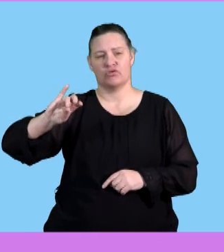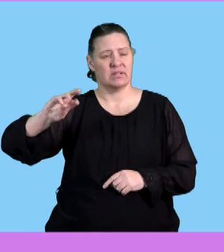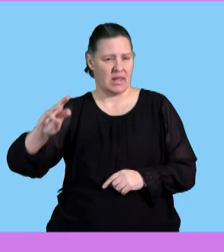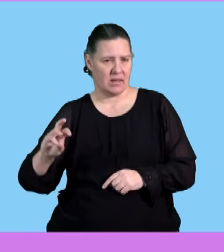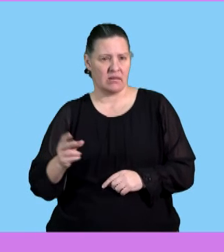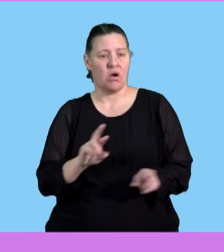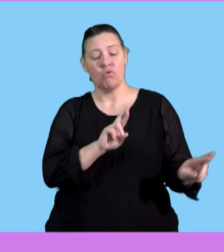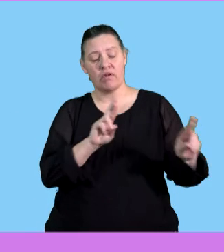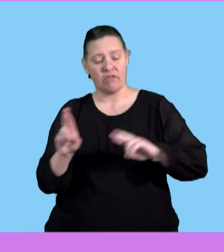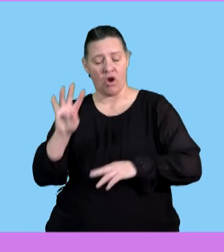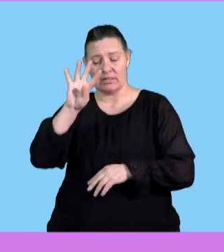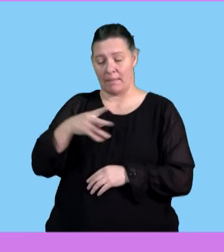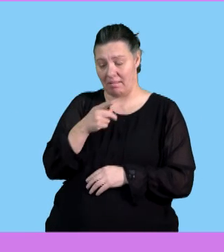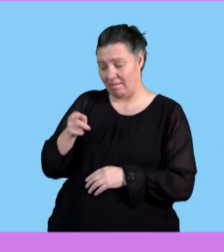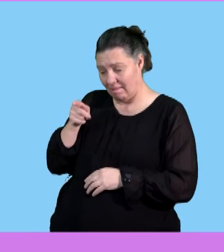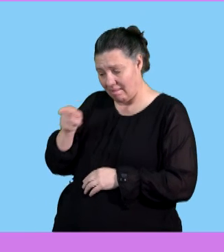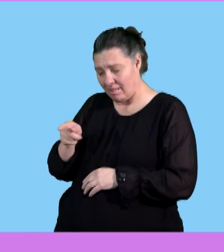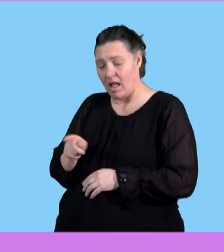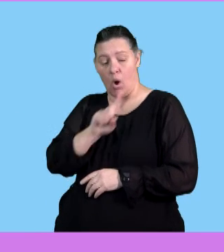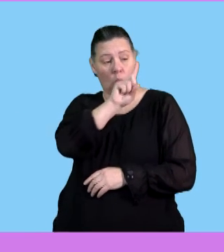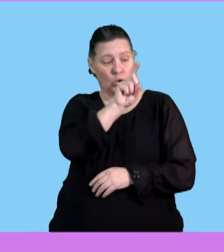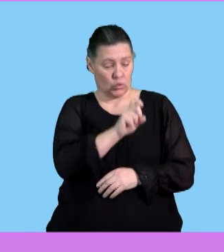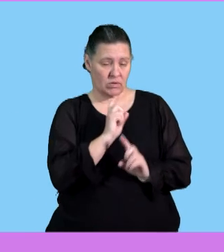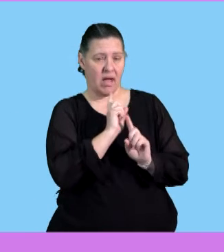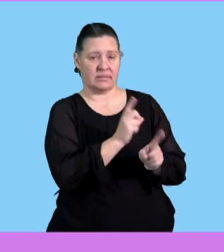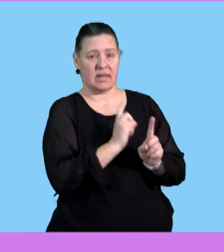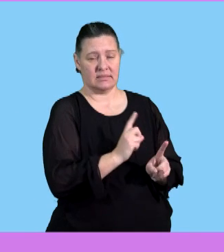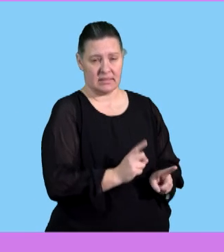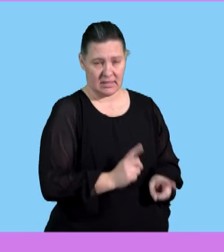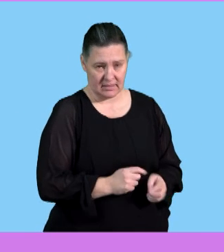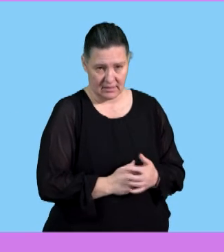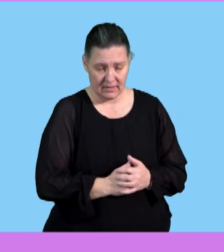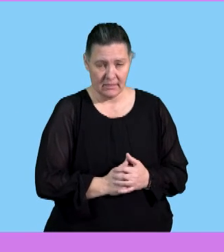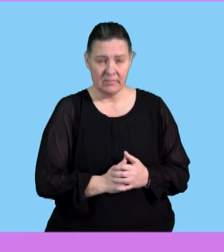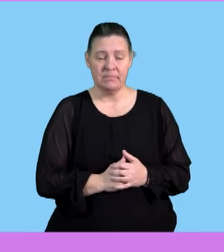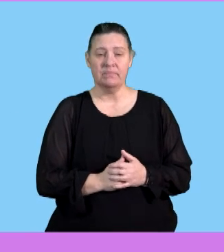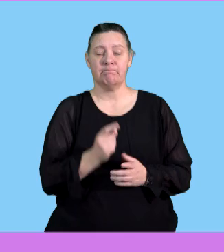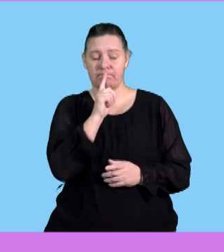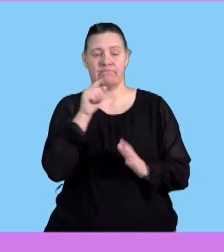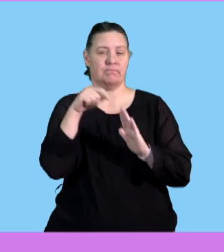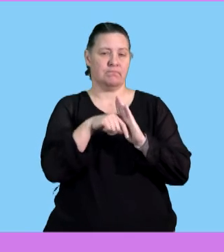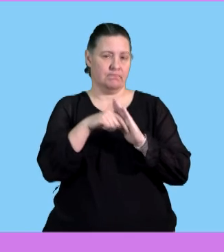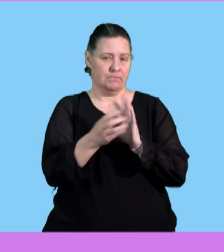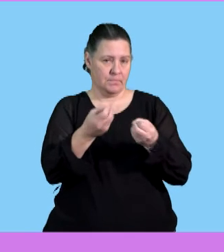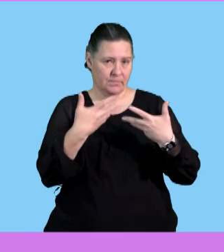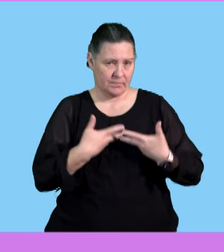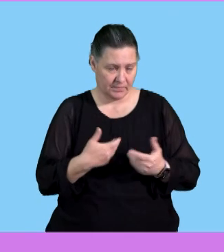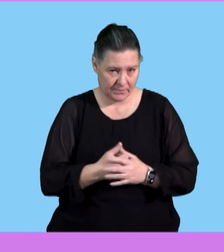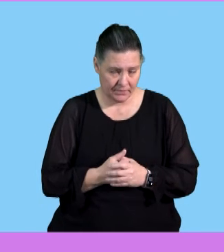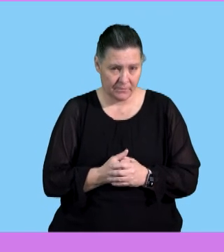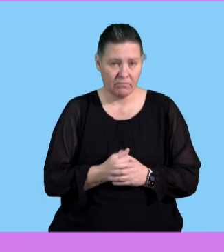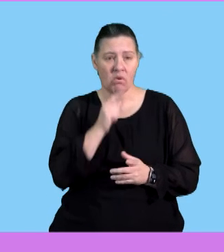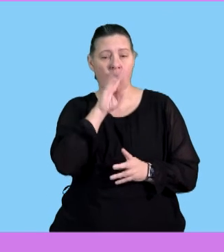daily basis. Refer to the table and answer the questions that follow. So now this is the context that we are